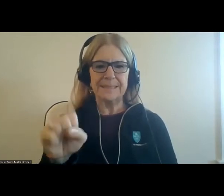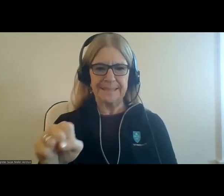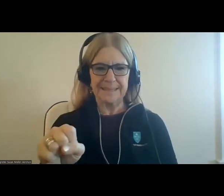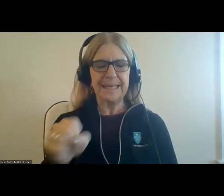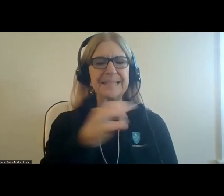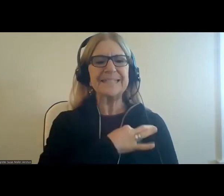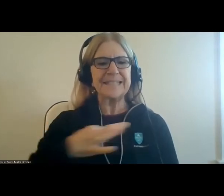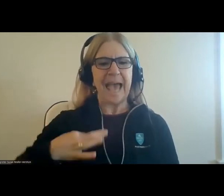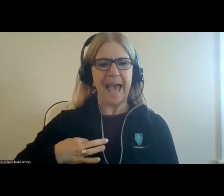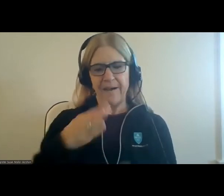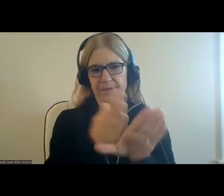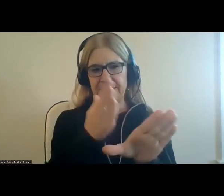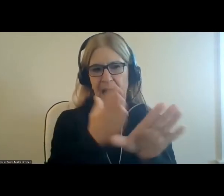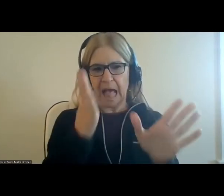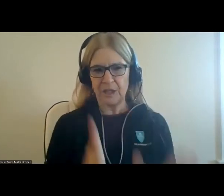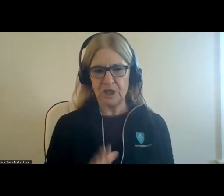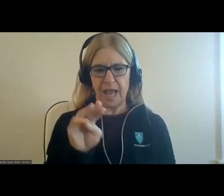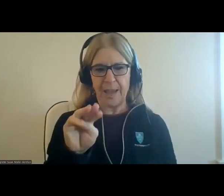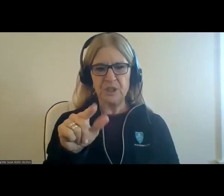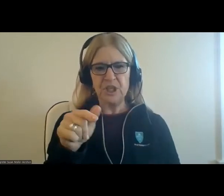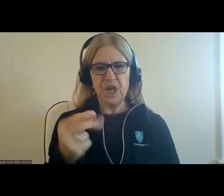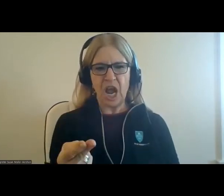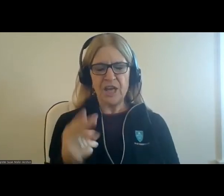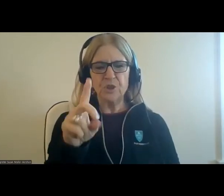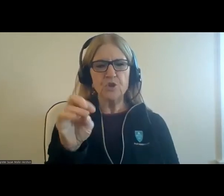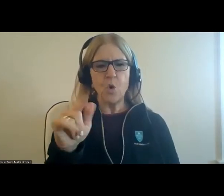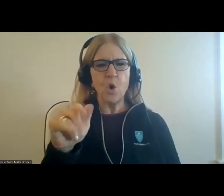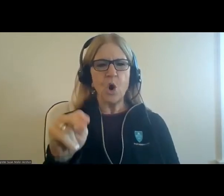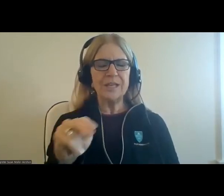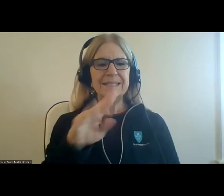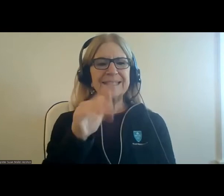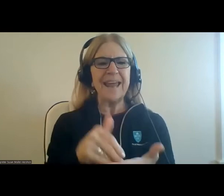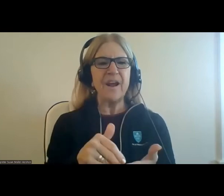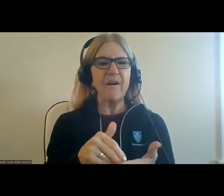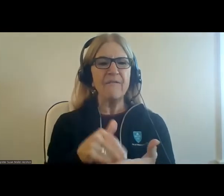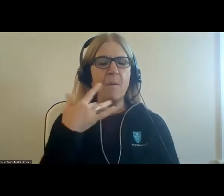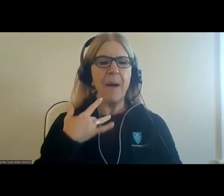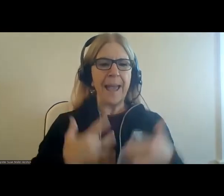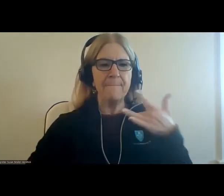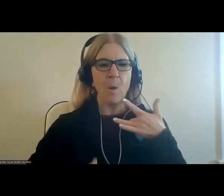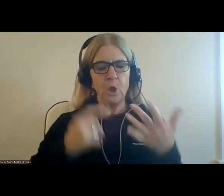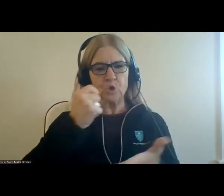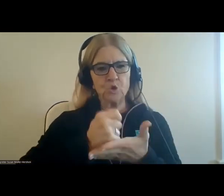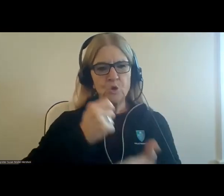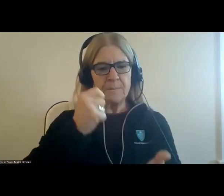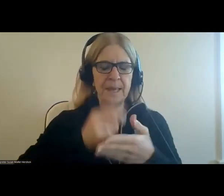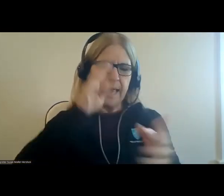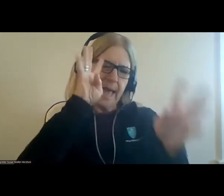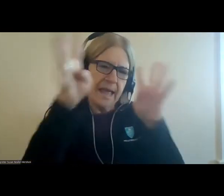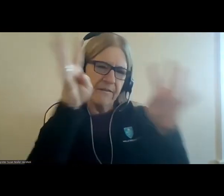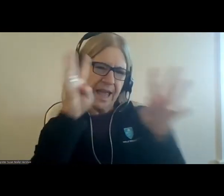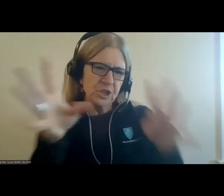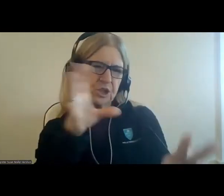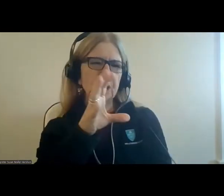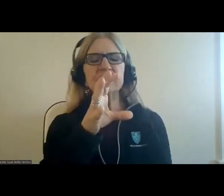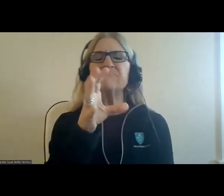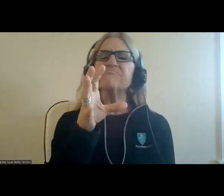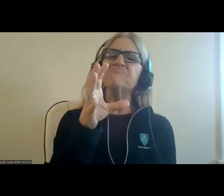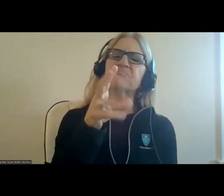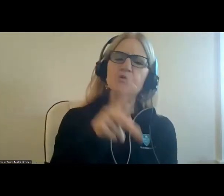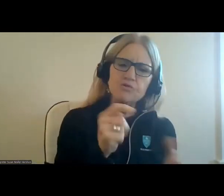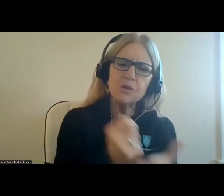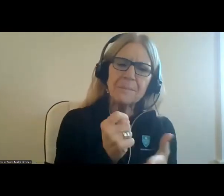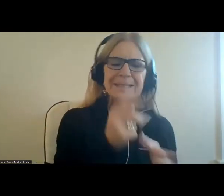staff psychologist at the MGH Daunting Center for Bipolar Treatment, Innovation, and Primary Care Psychiatry Services,